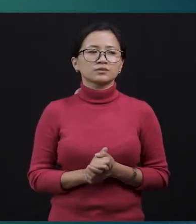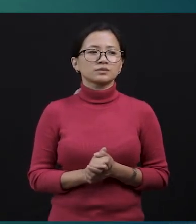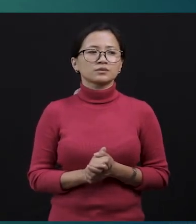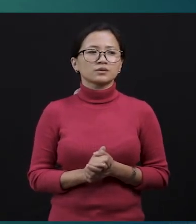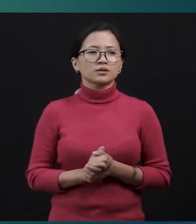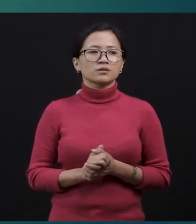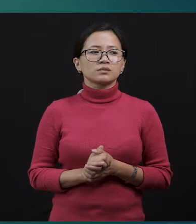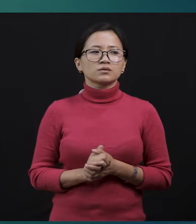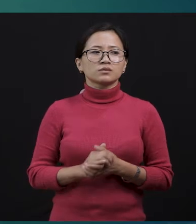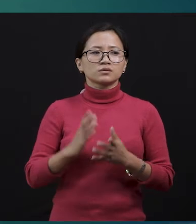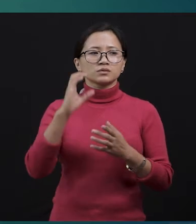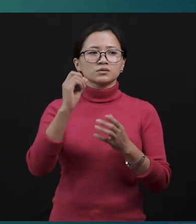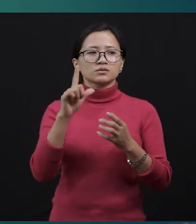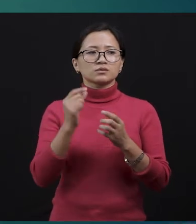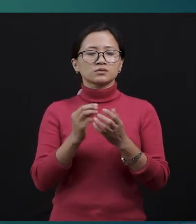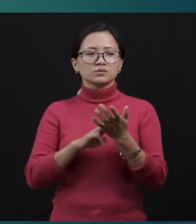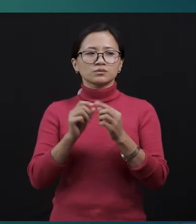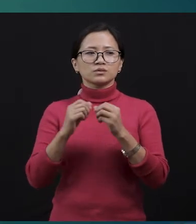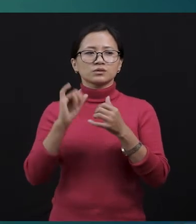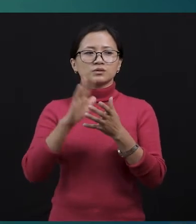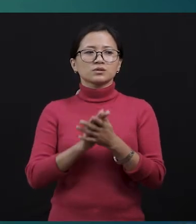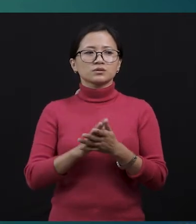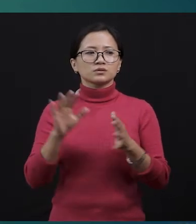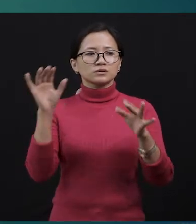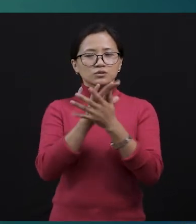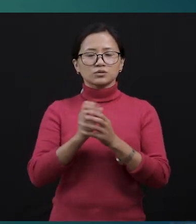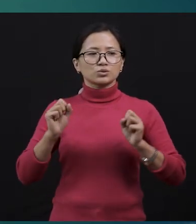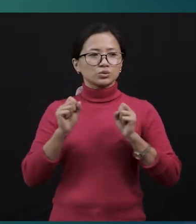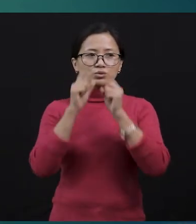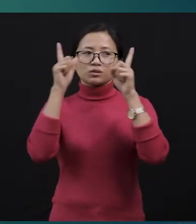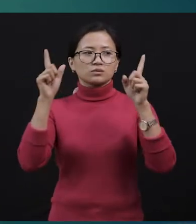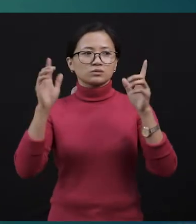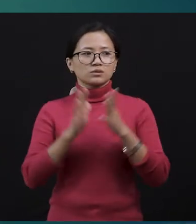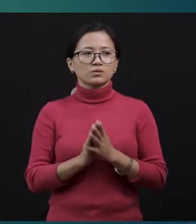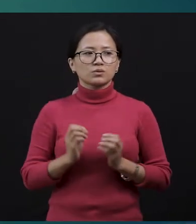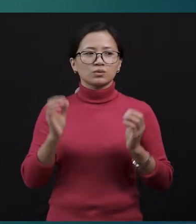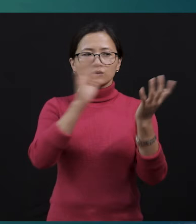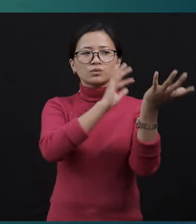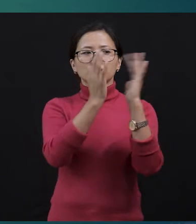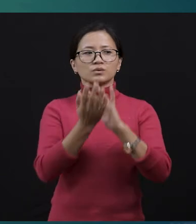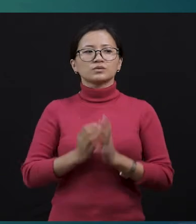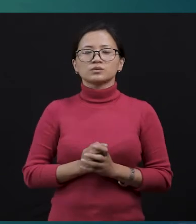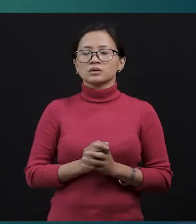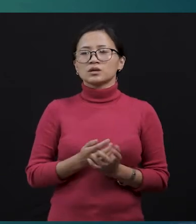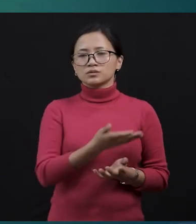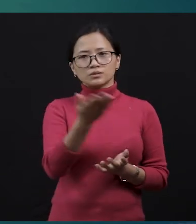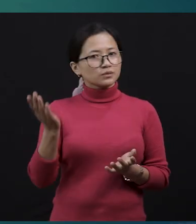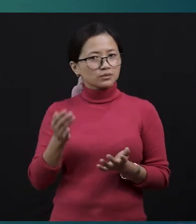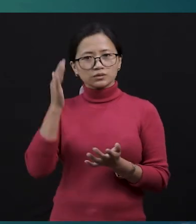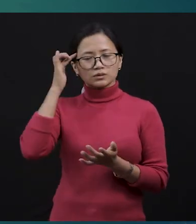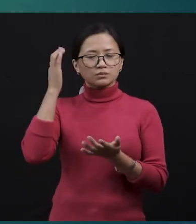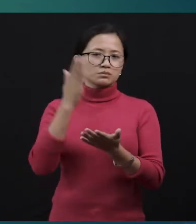let's read this. Columbia disaster shocked the world, and there was disbelief. There was a disaster that shocked the world,